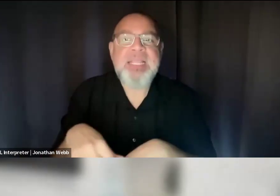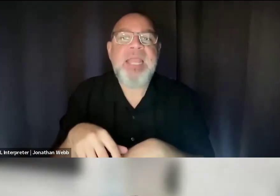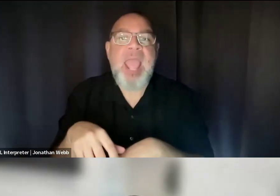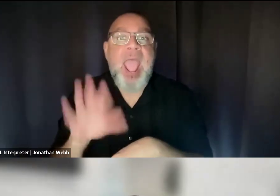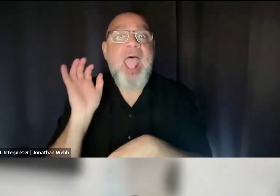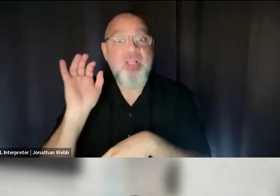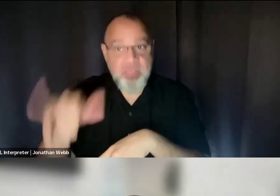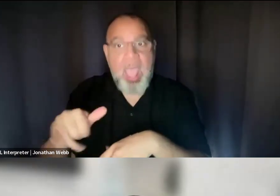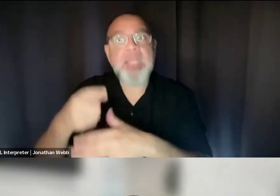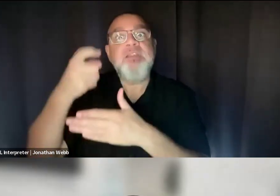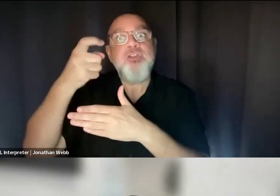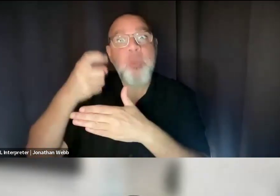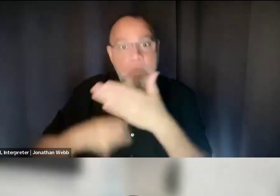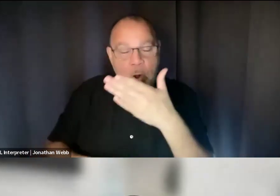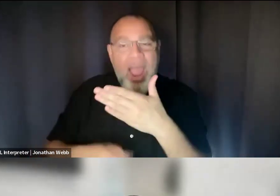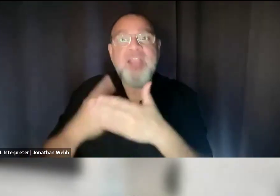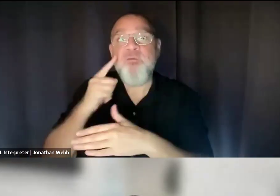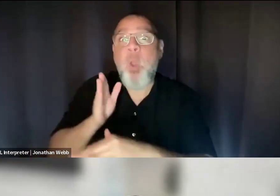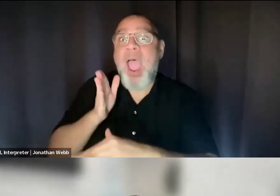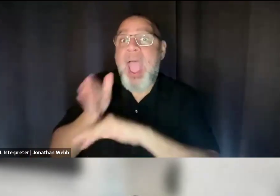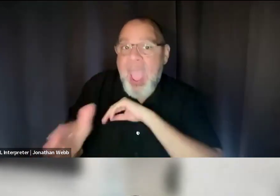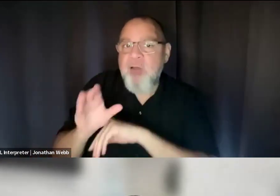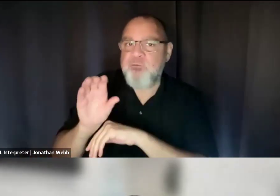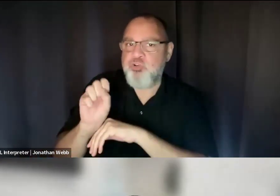the subsidy has been applied. Yes.